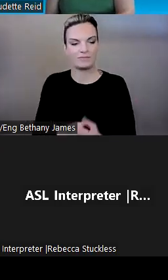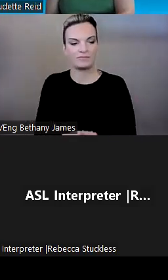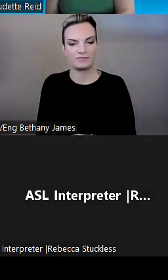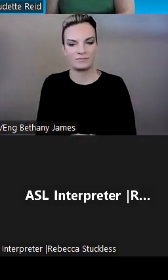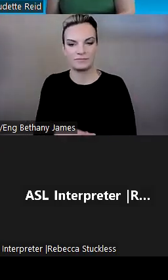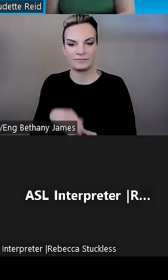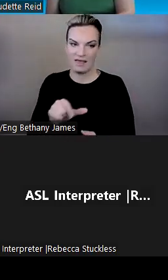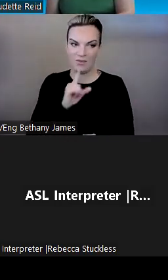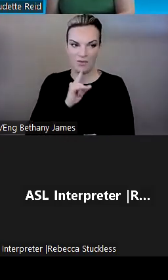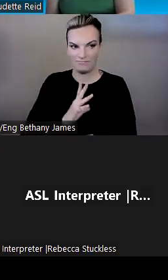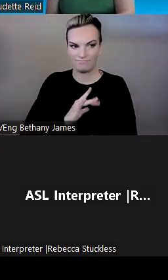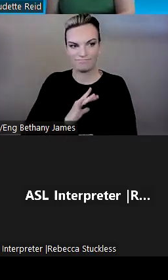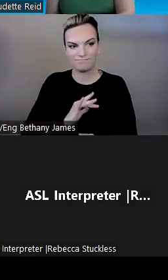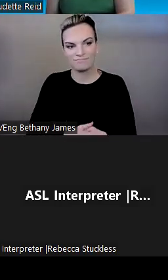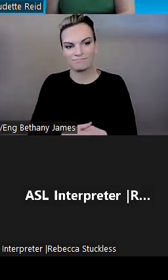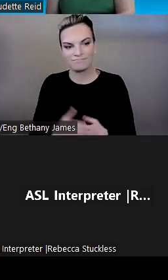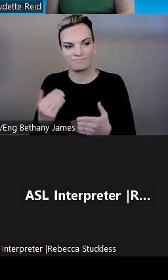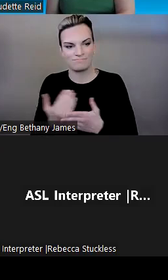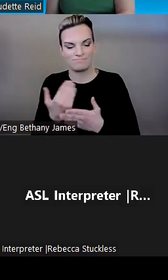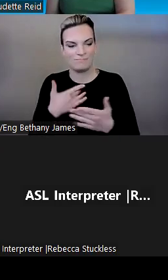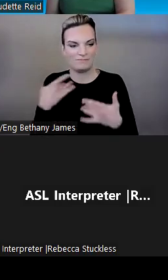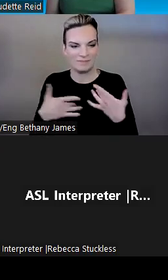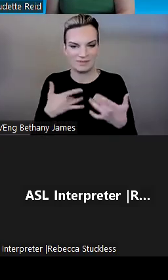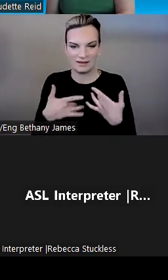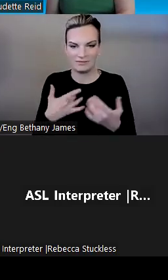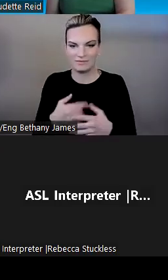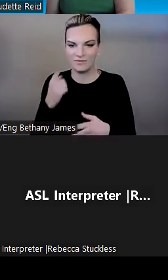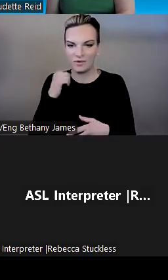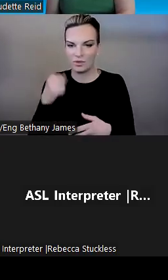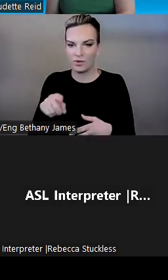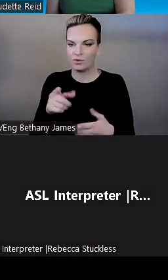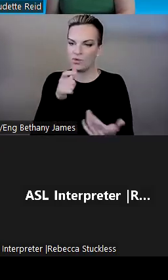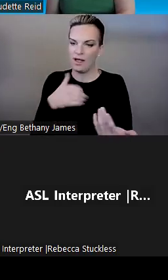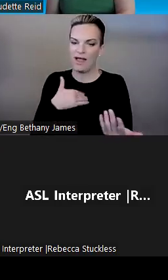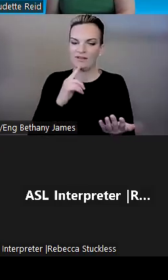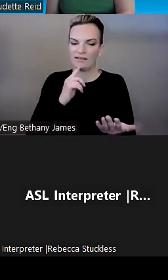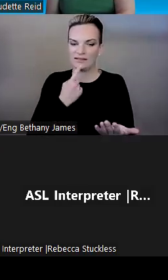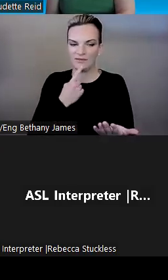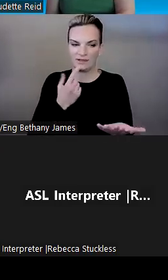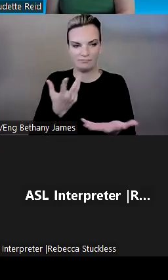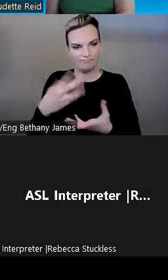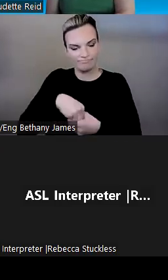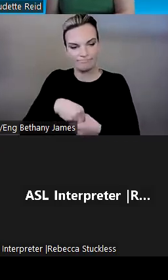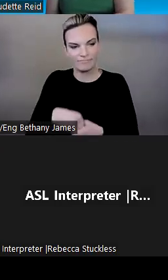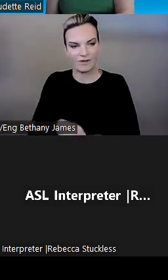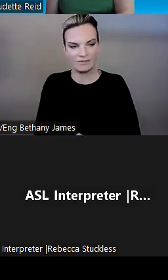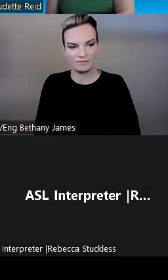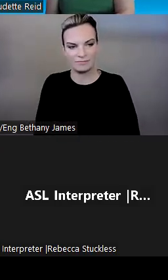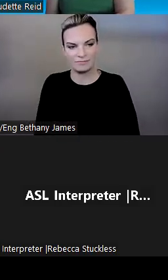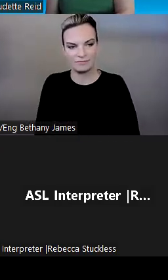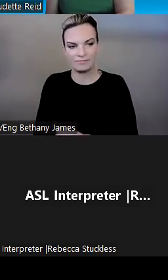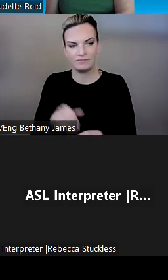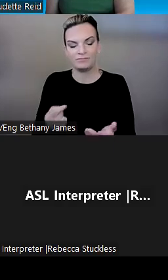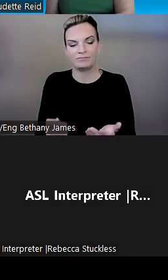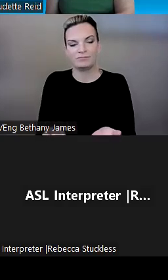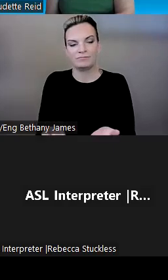really exciting thing for some of our more significantly involved clients. Back tap, which